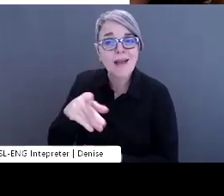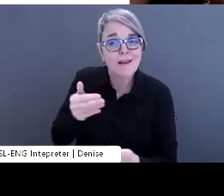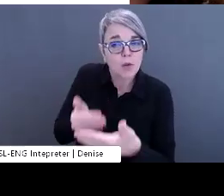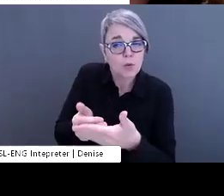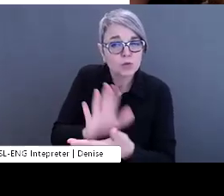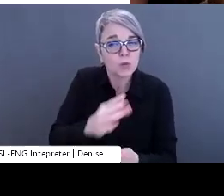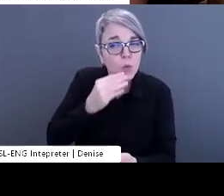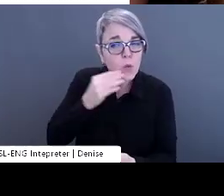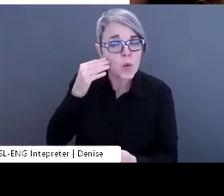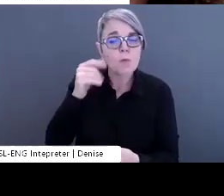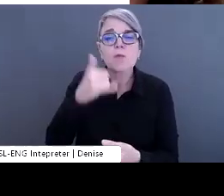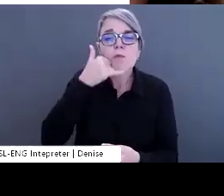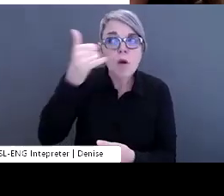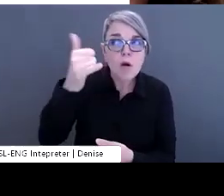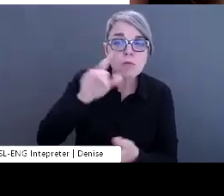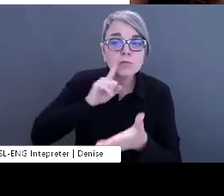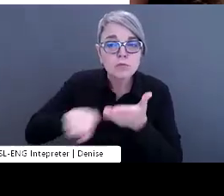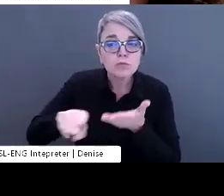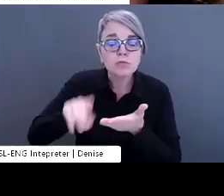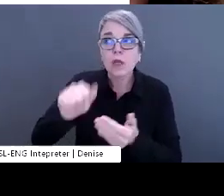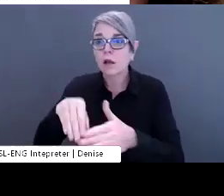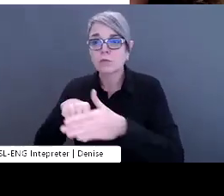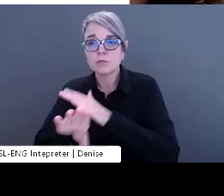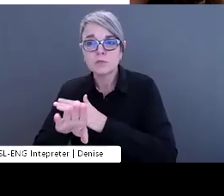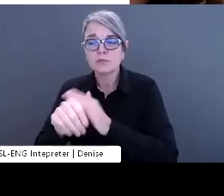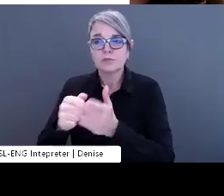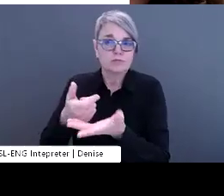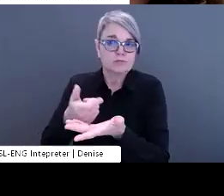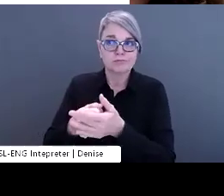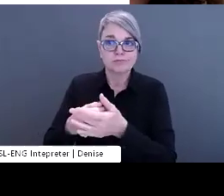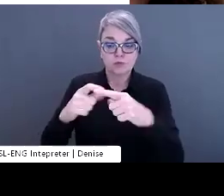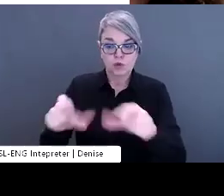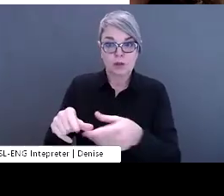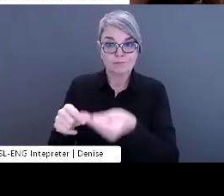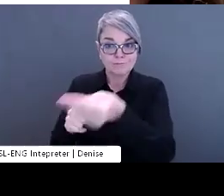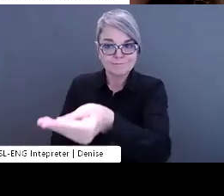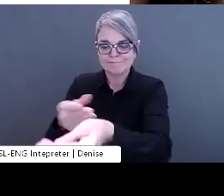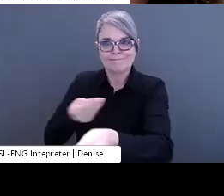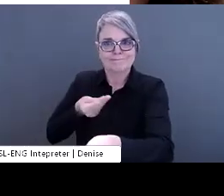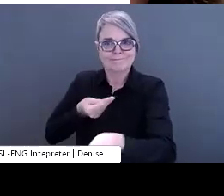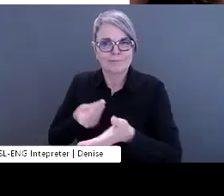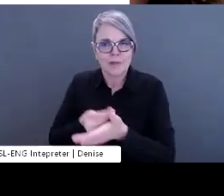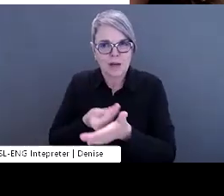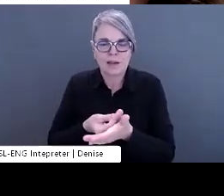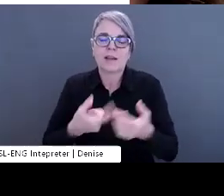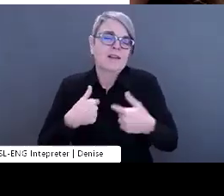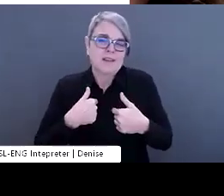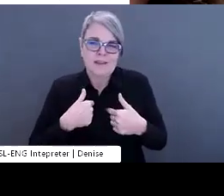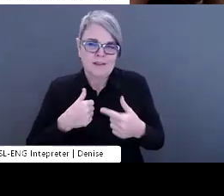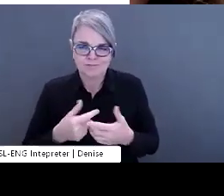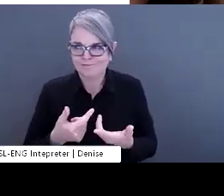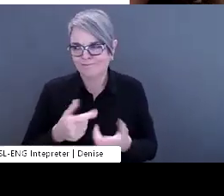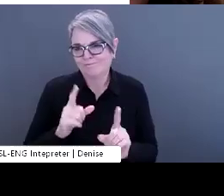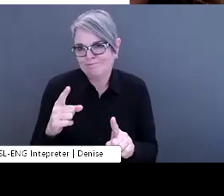information. I also have not worked in a branch, for some time, so I don't have all